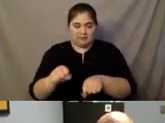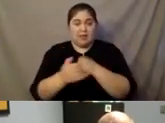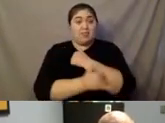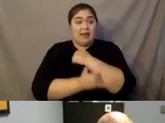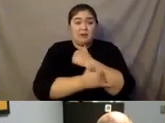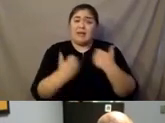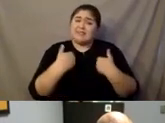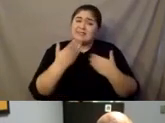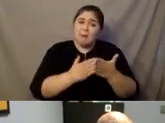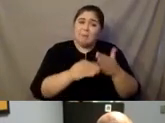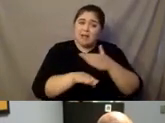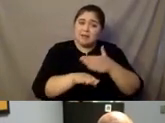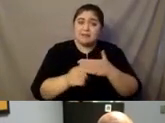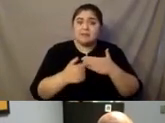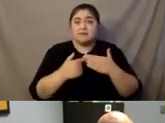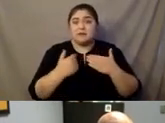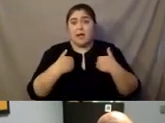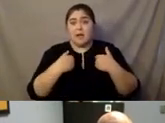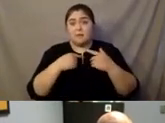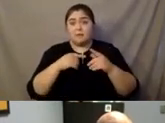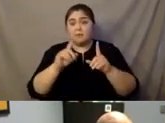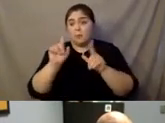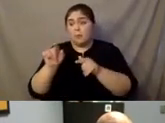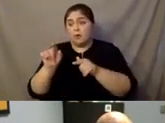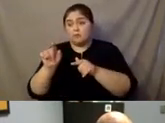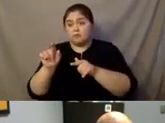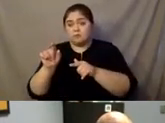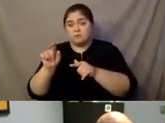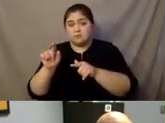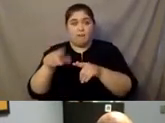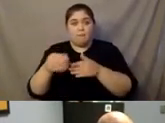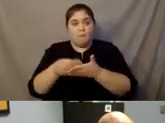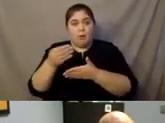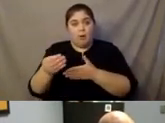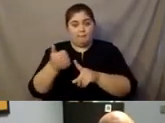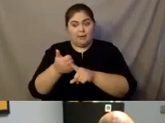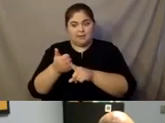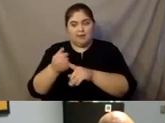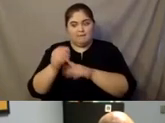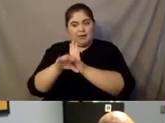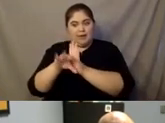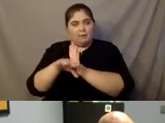I've actually appearing today on a camera I went out and bought myself so I could make sure I could appear